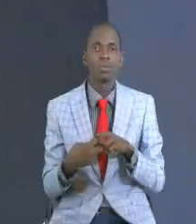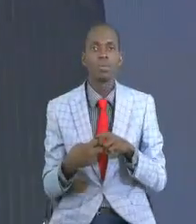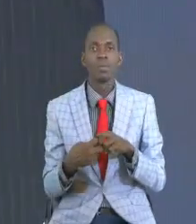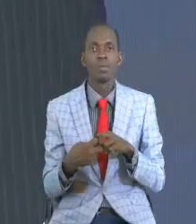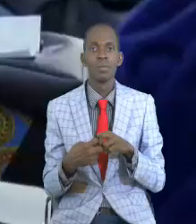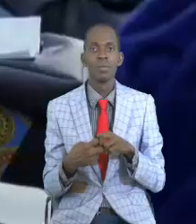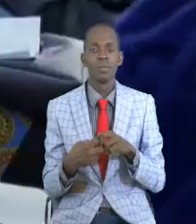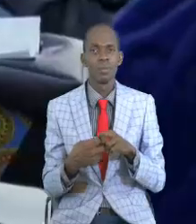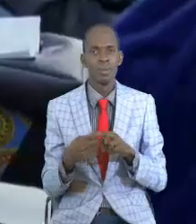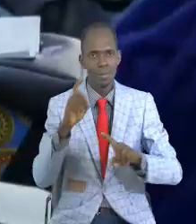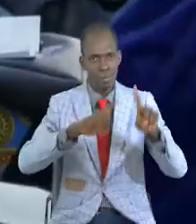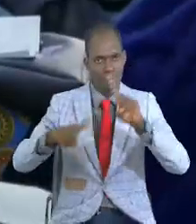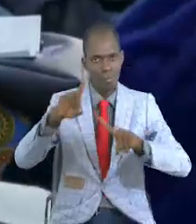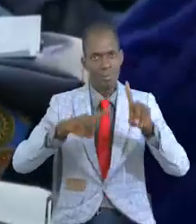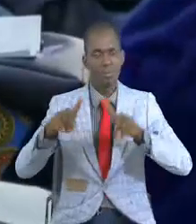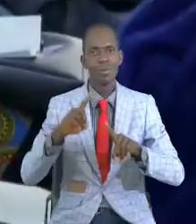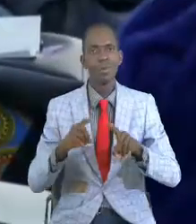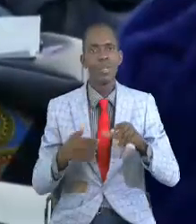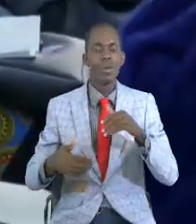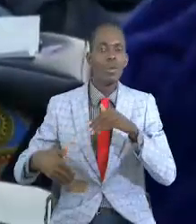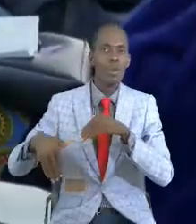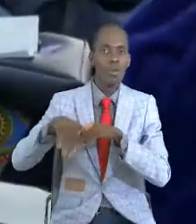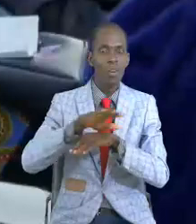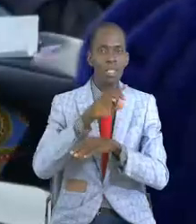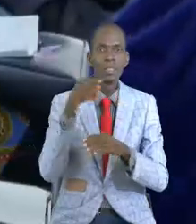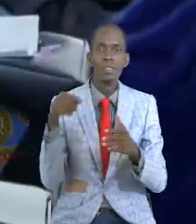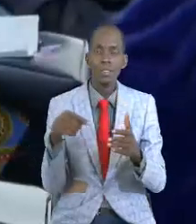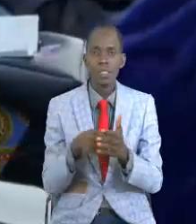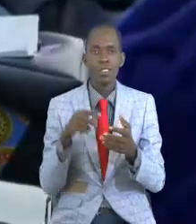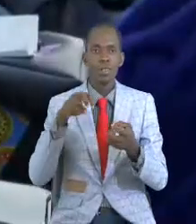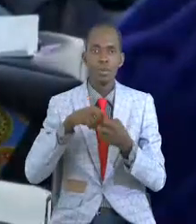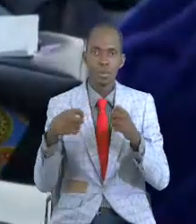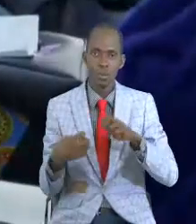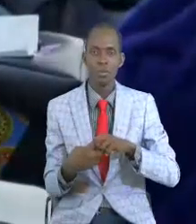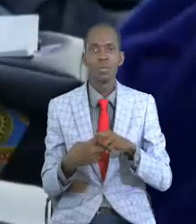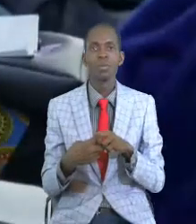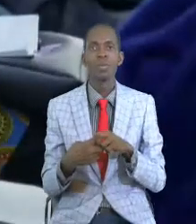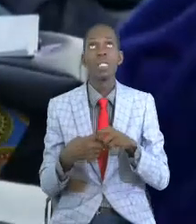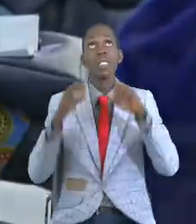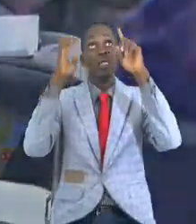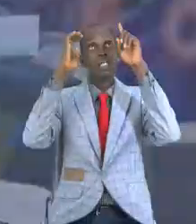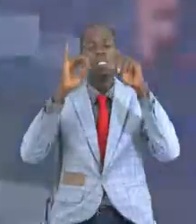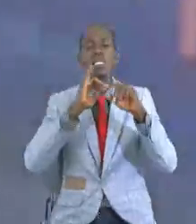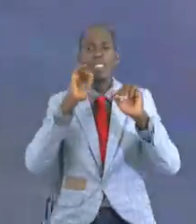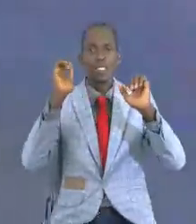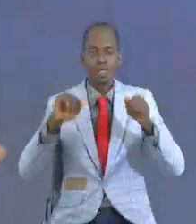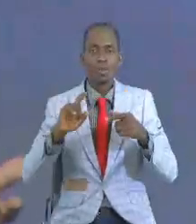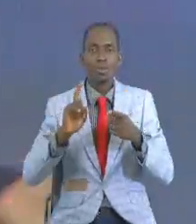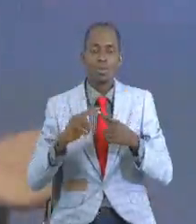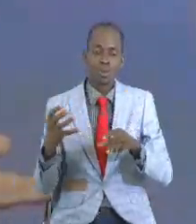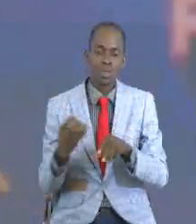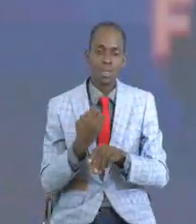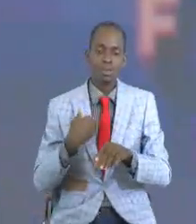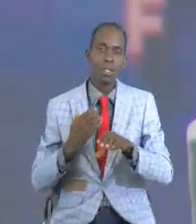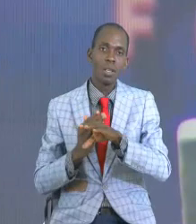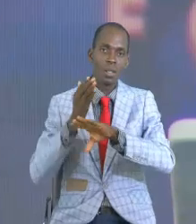talk. Over this hurdle, he is able to put me across.